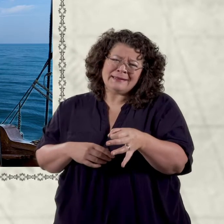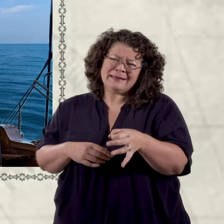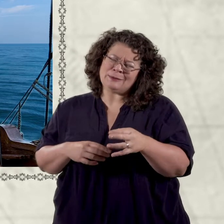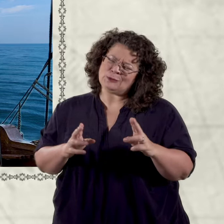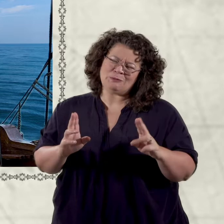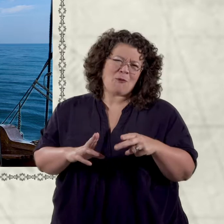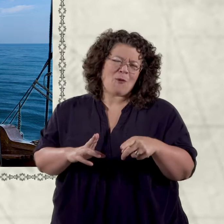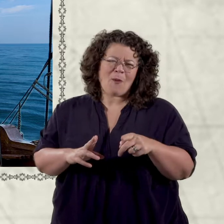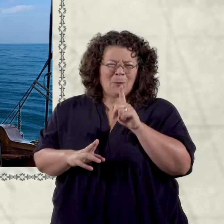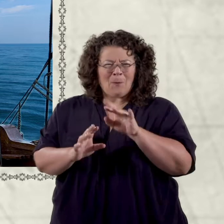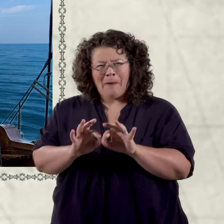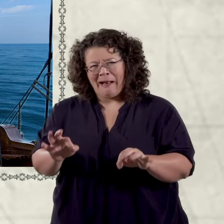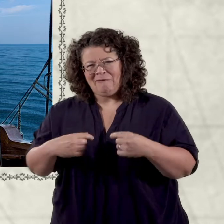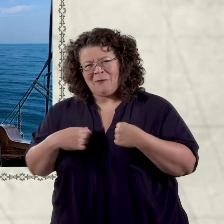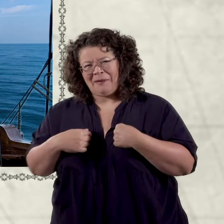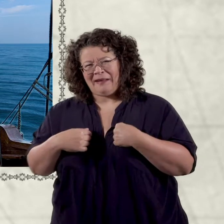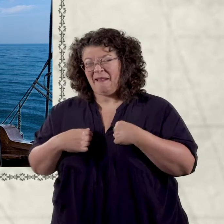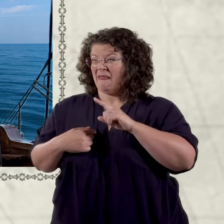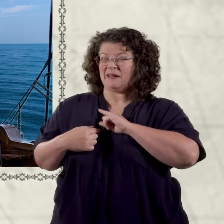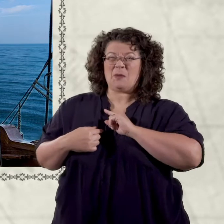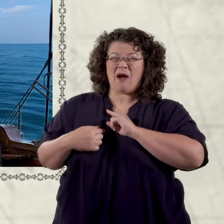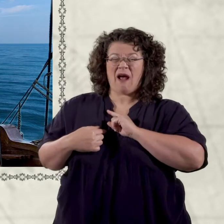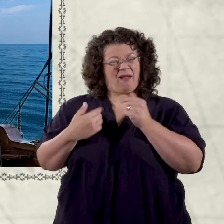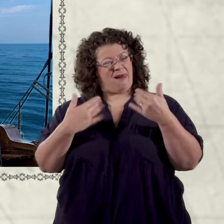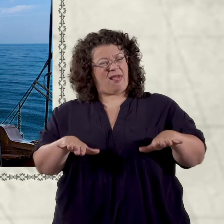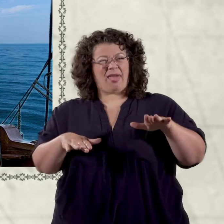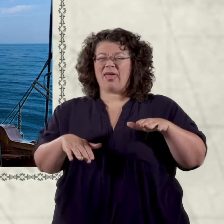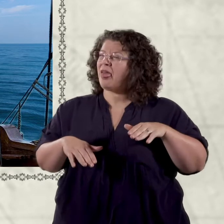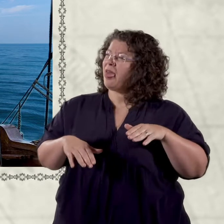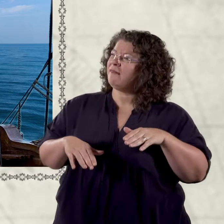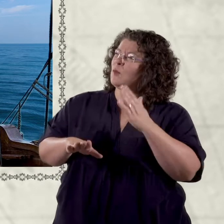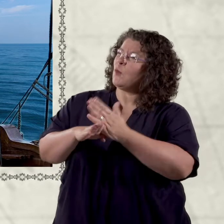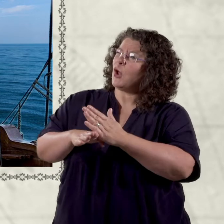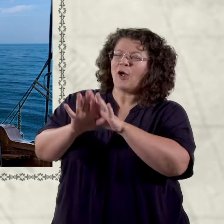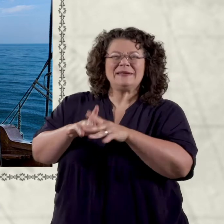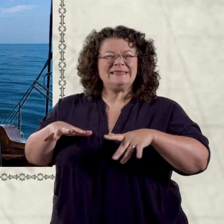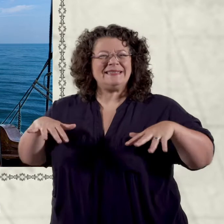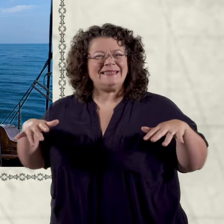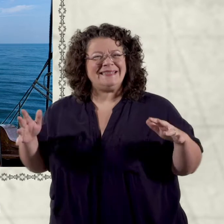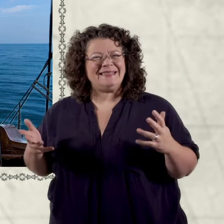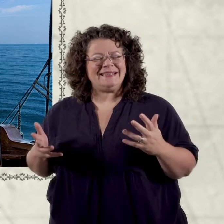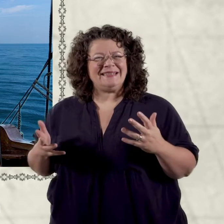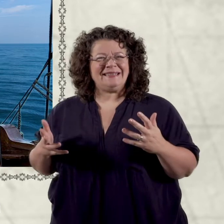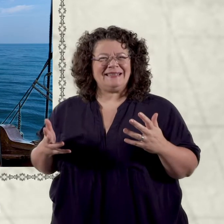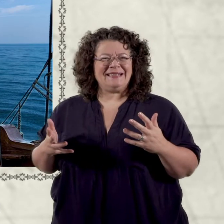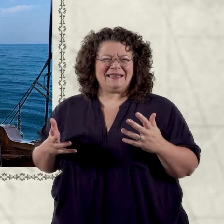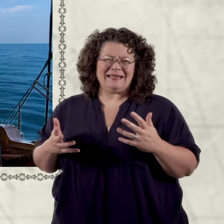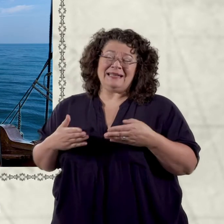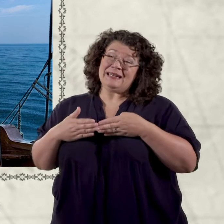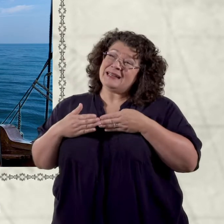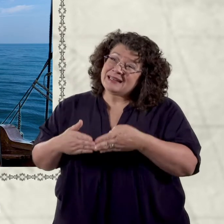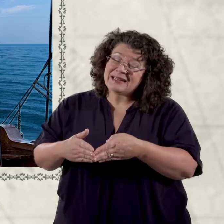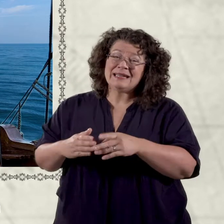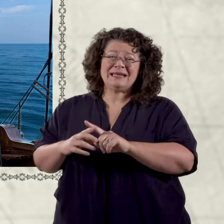too small and too quiet for me, and that's why I came to work on the sea. Working, carrying